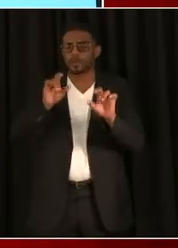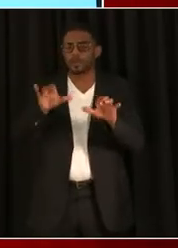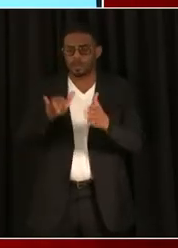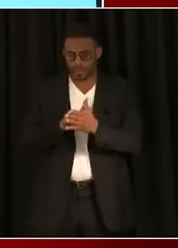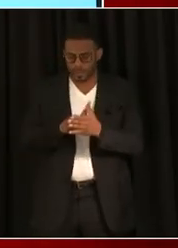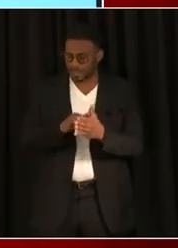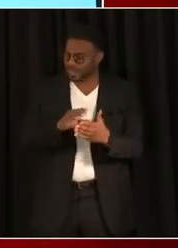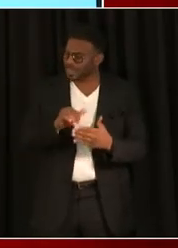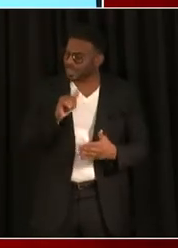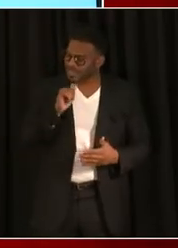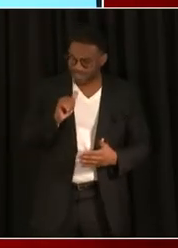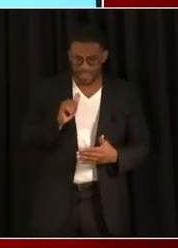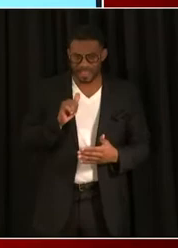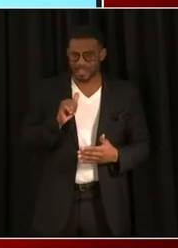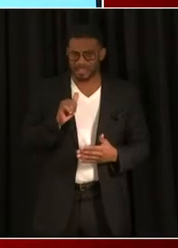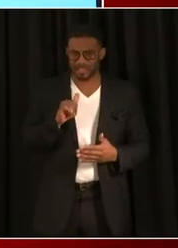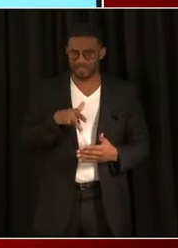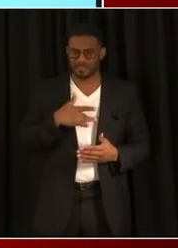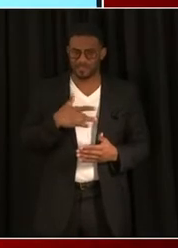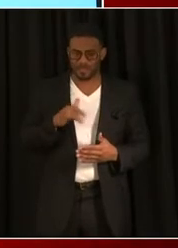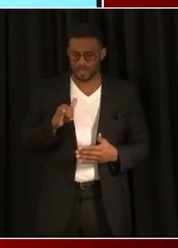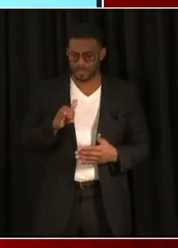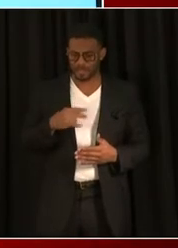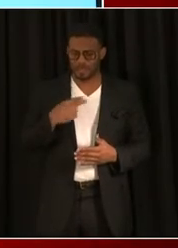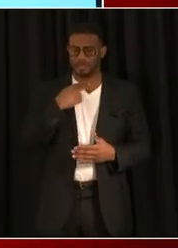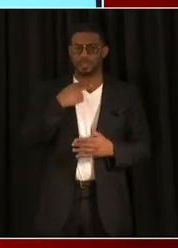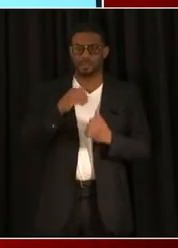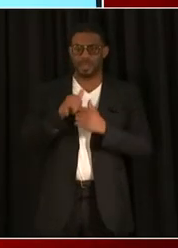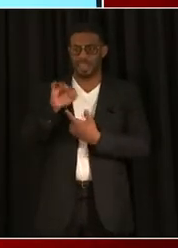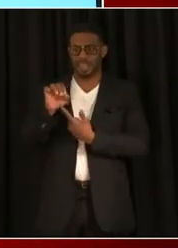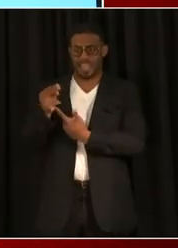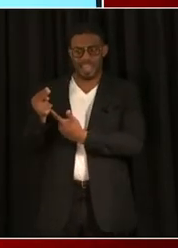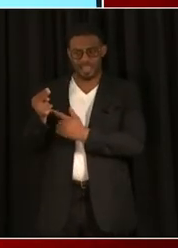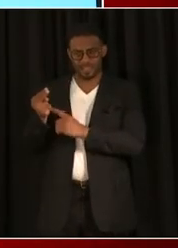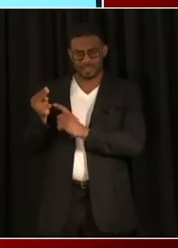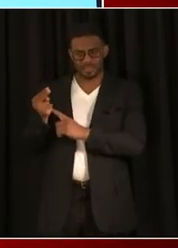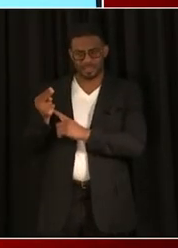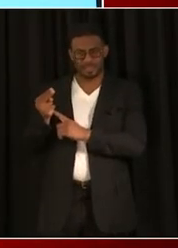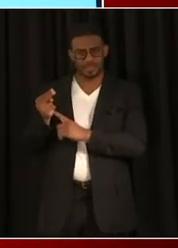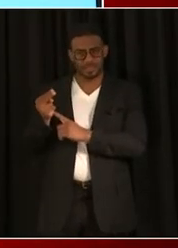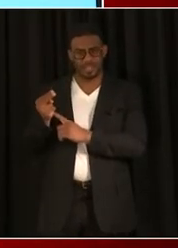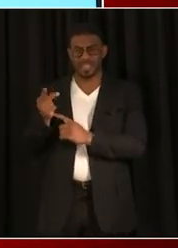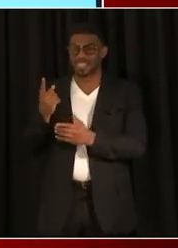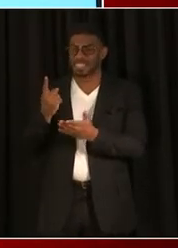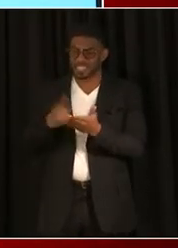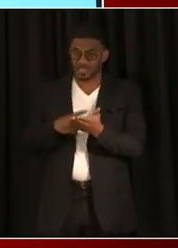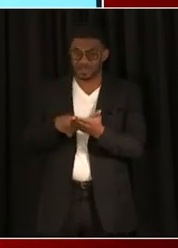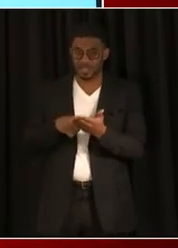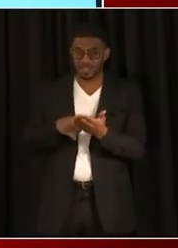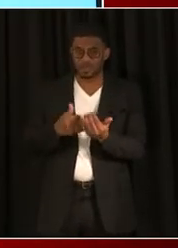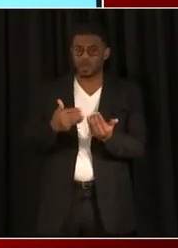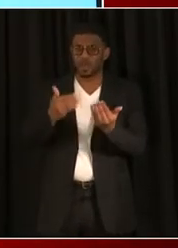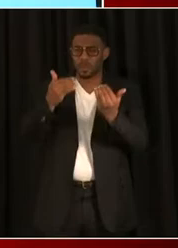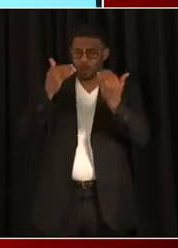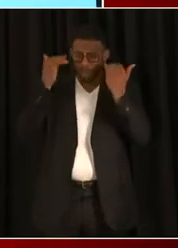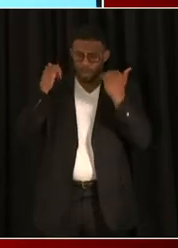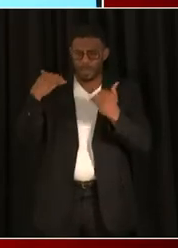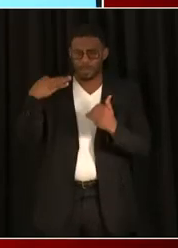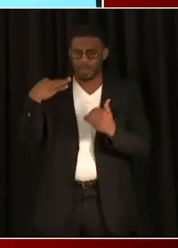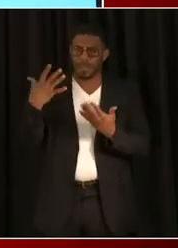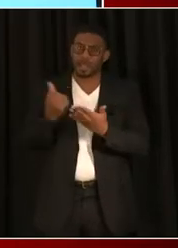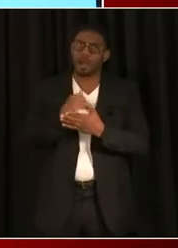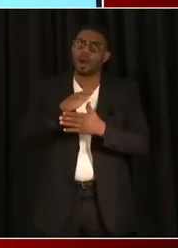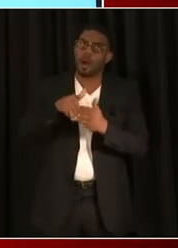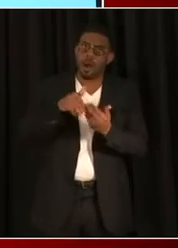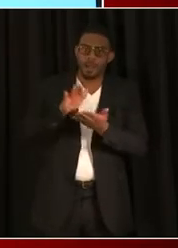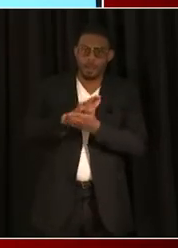that, and not to be cash-strapped allows that to happen. The thing that can be daunting about applying for grants